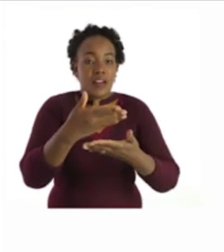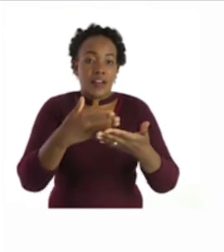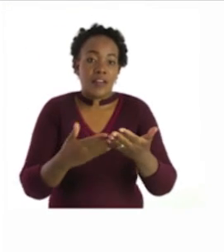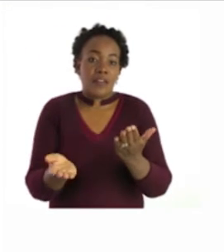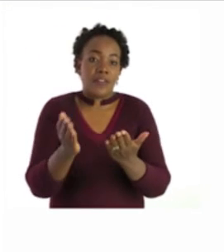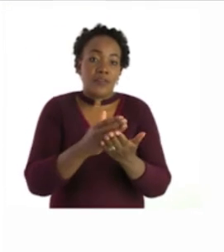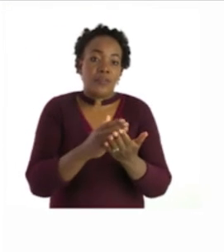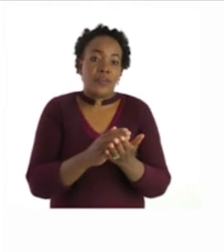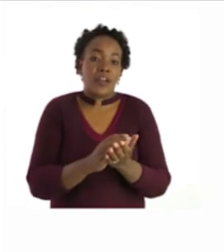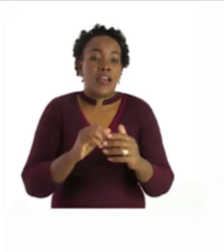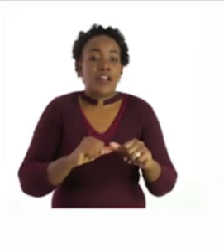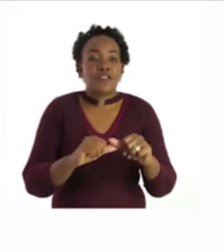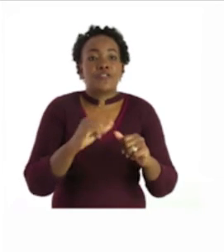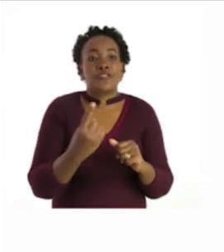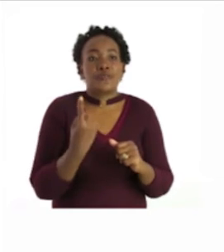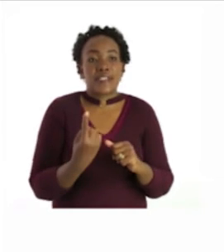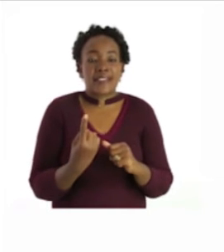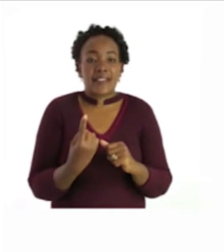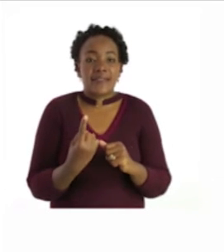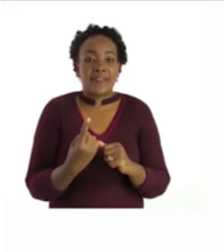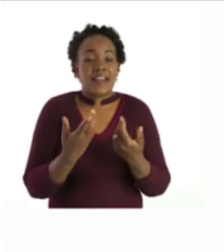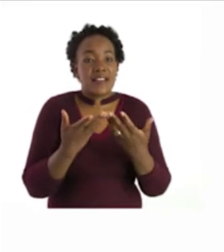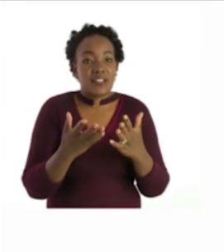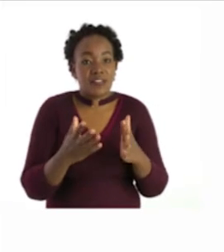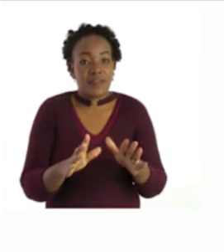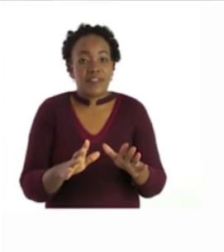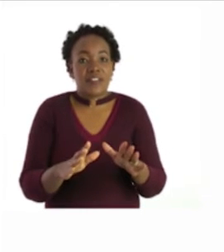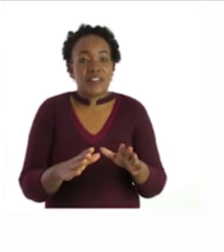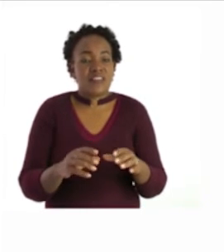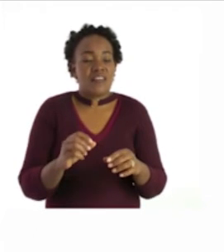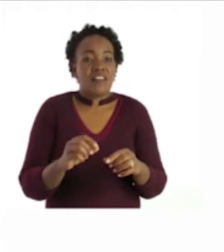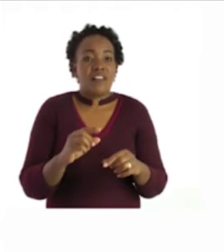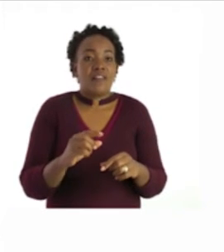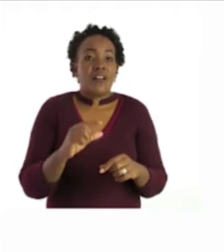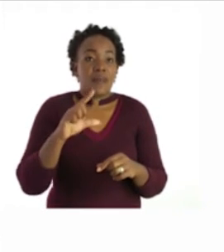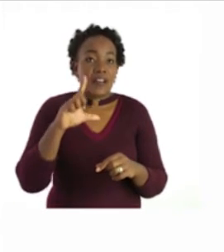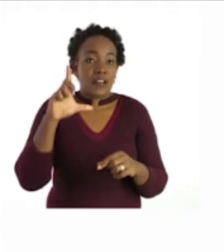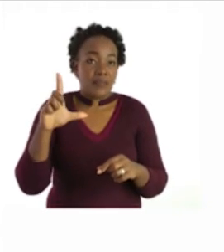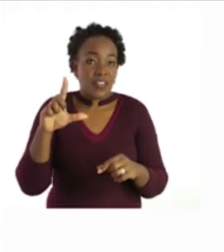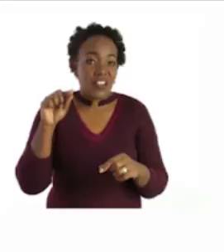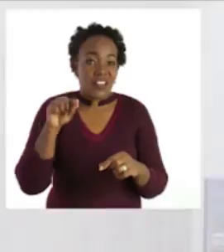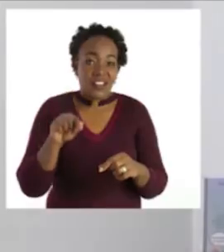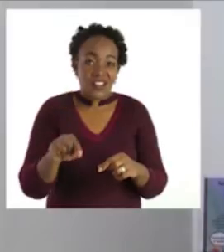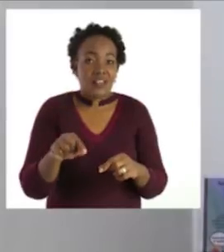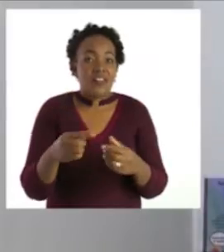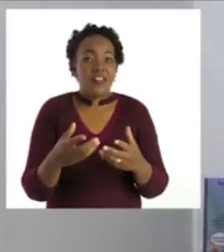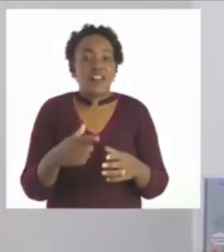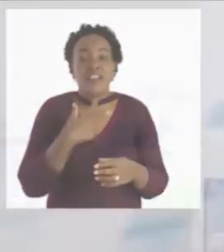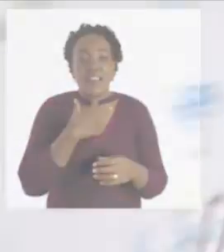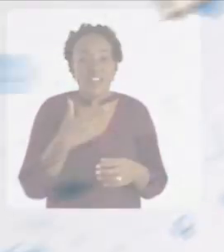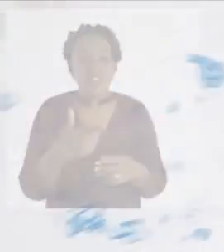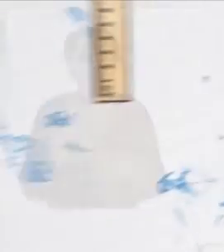booklet on your own. That's all about capital letters and full stops. Thank